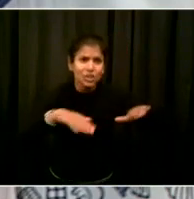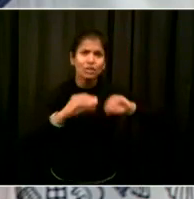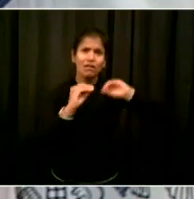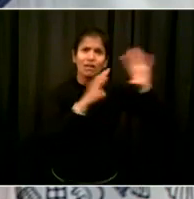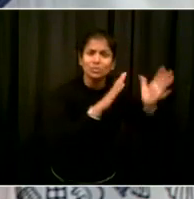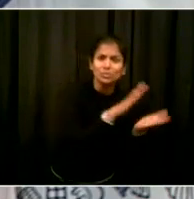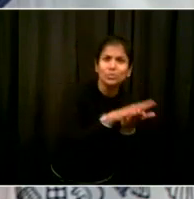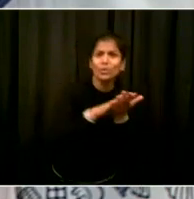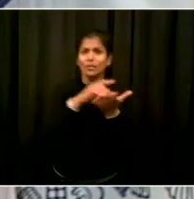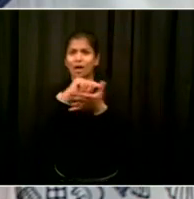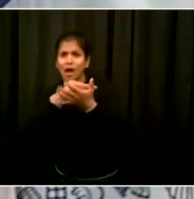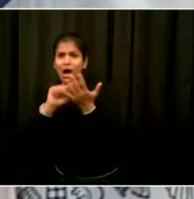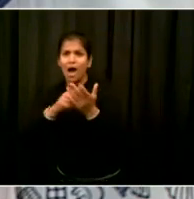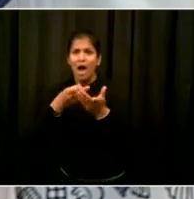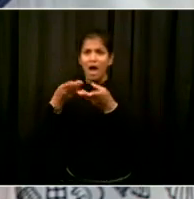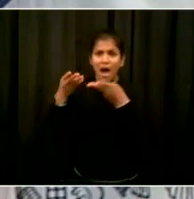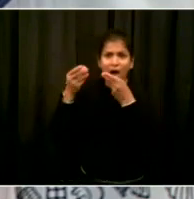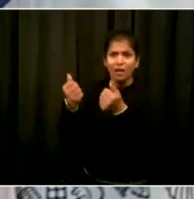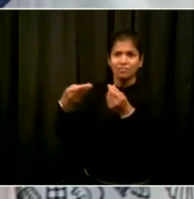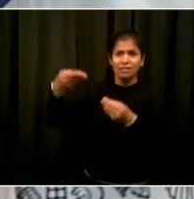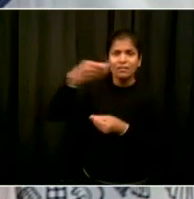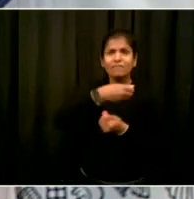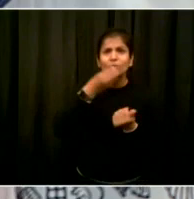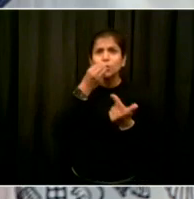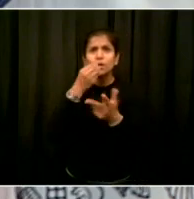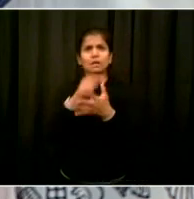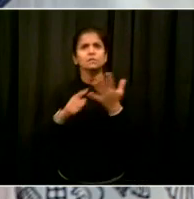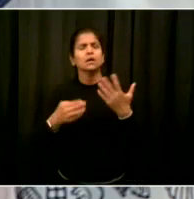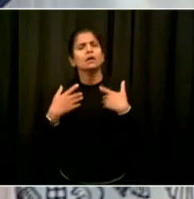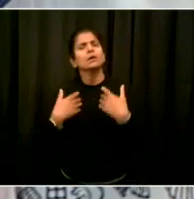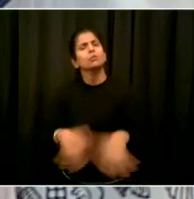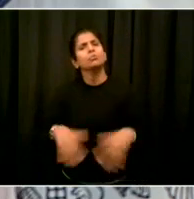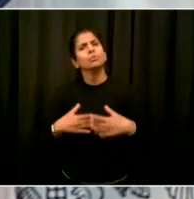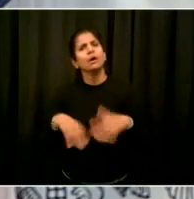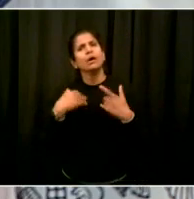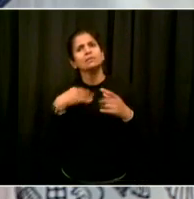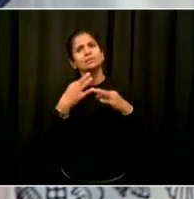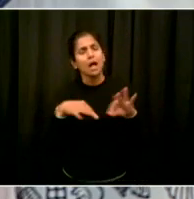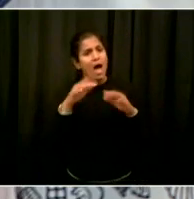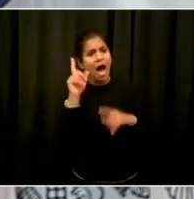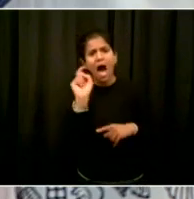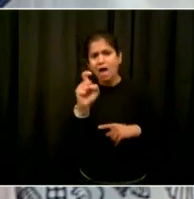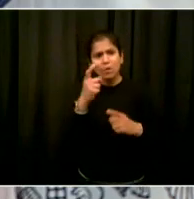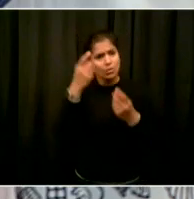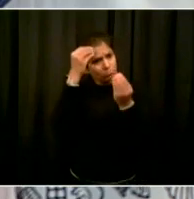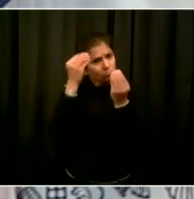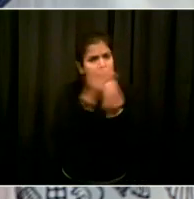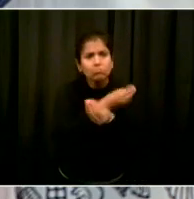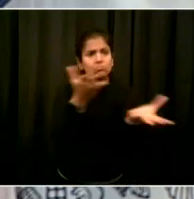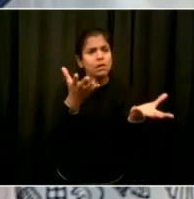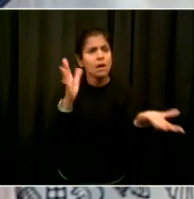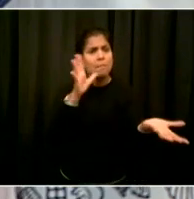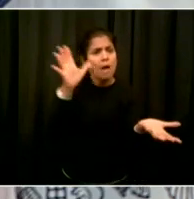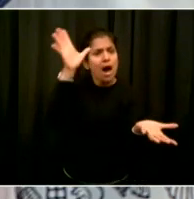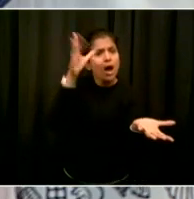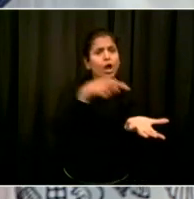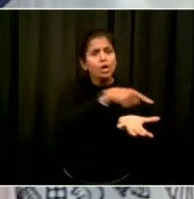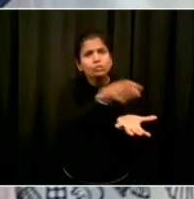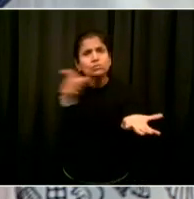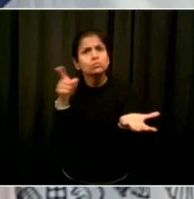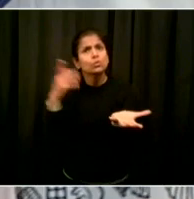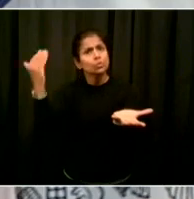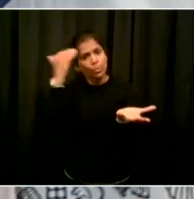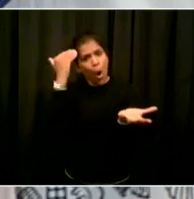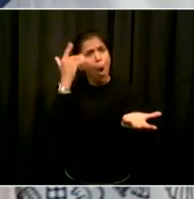was safe. What I think has become clearer and clearer over the last weeks is a few things. First of all, we're seeing all over the